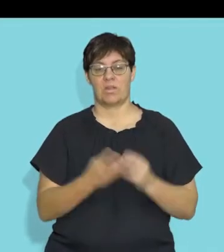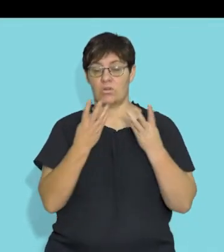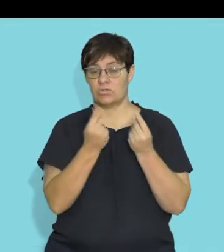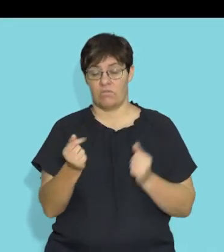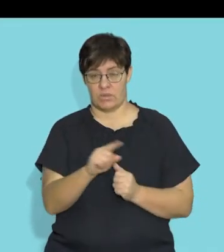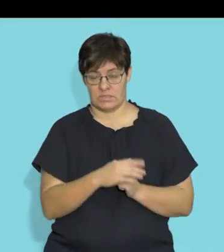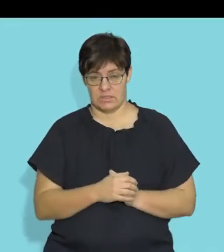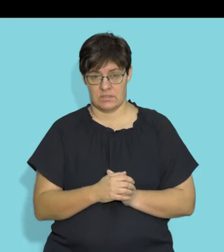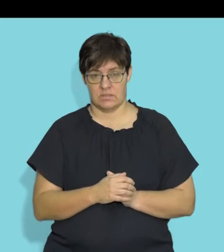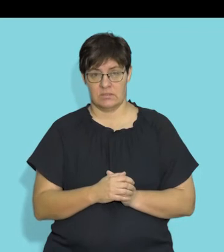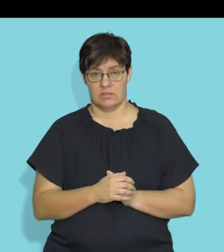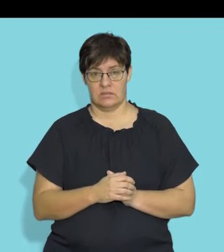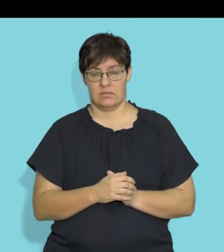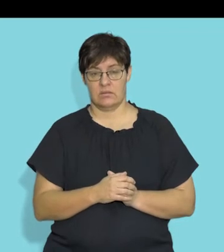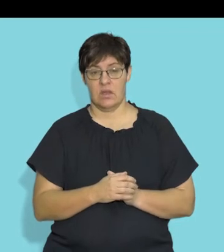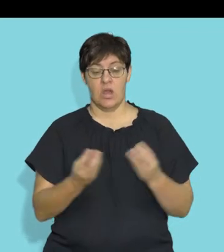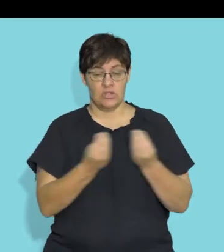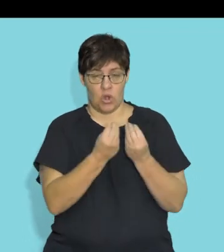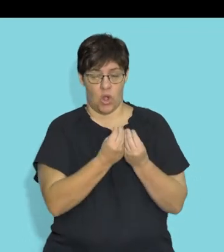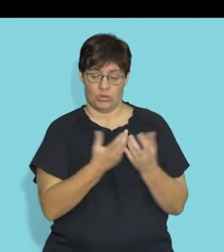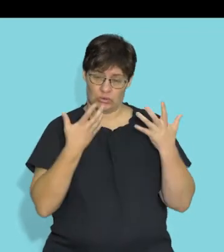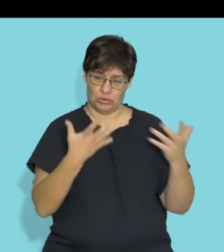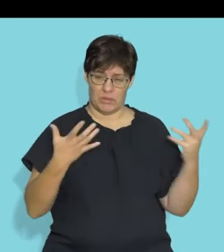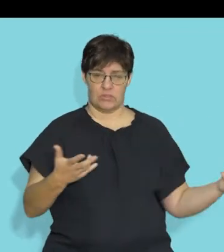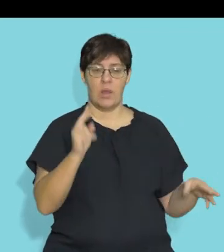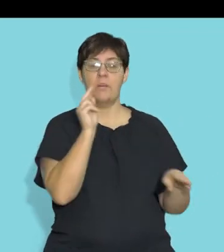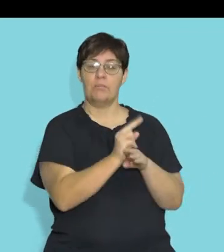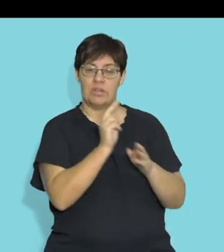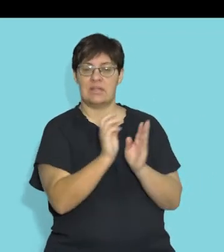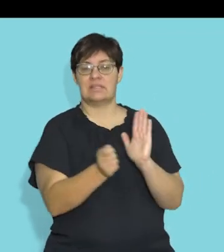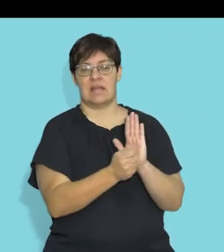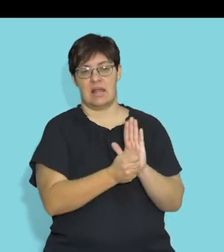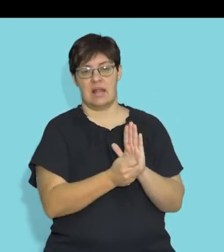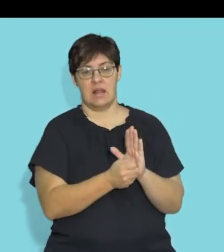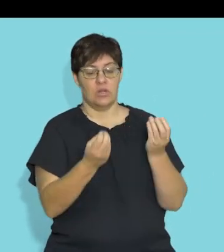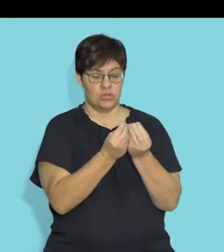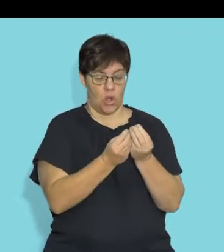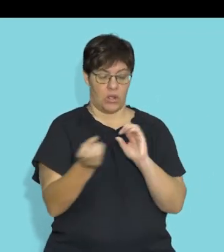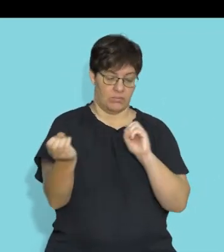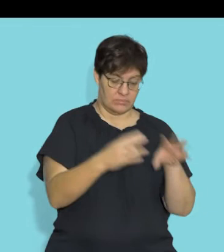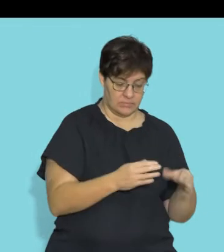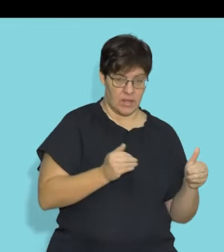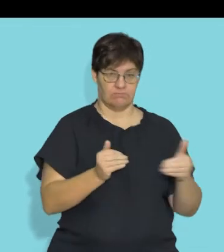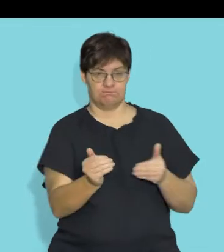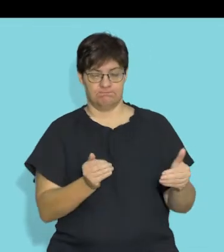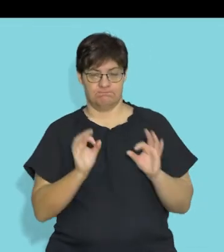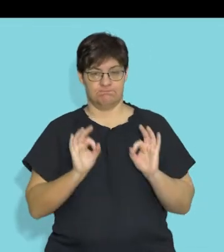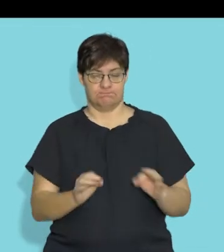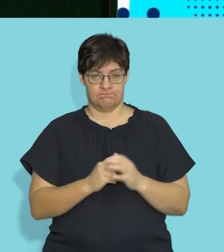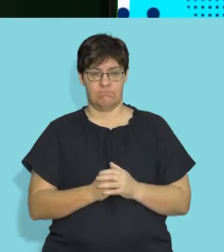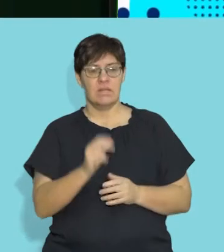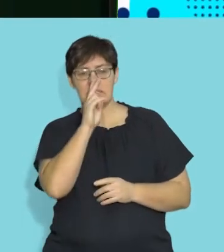Okay, what's our solution? With regards to the high stock, monitor sales and stocks accordingly. That means,